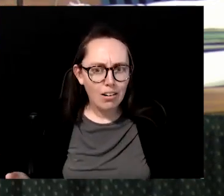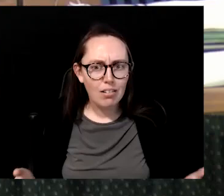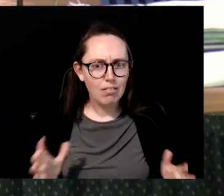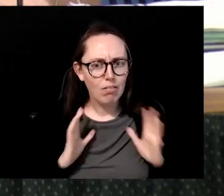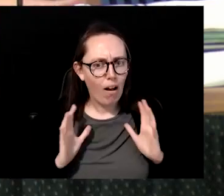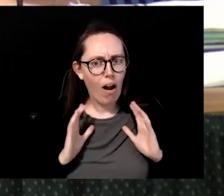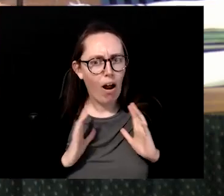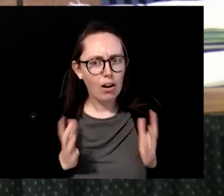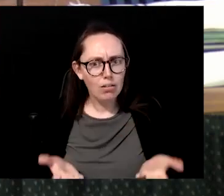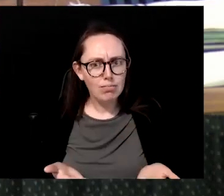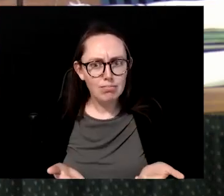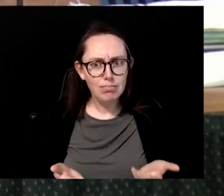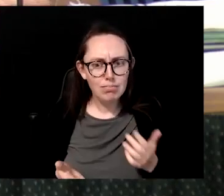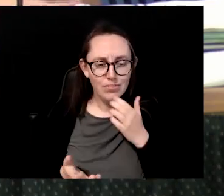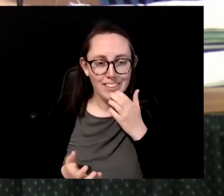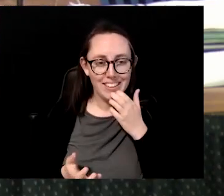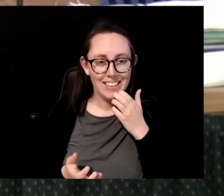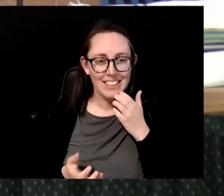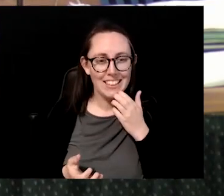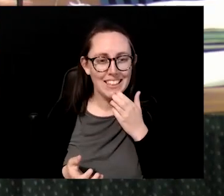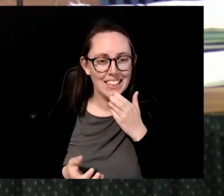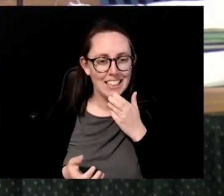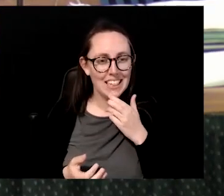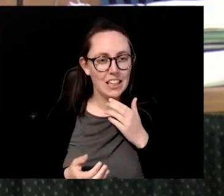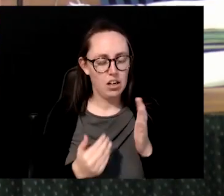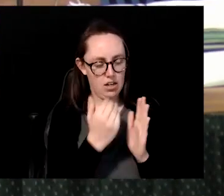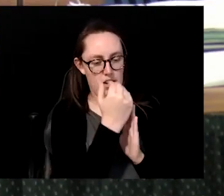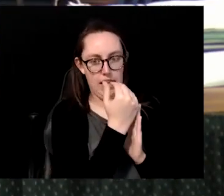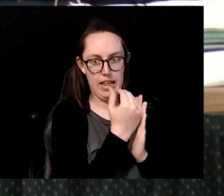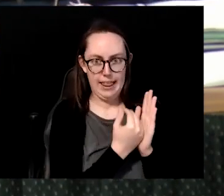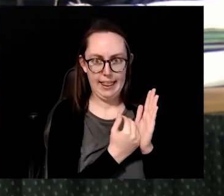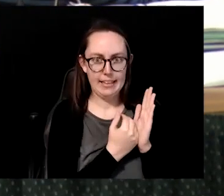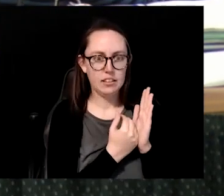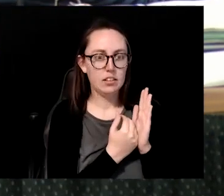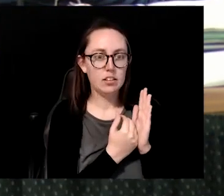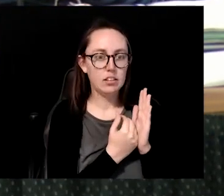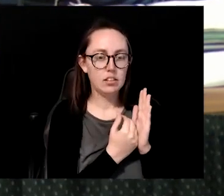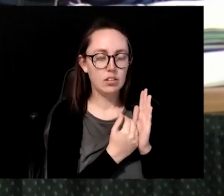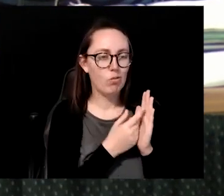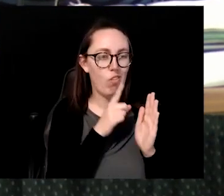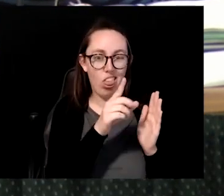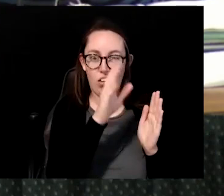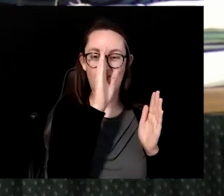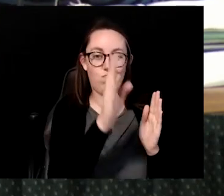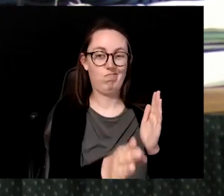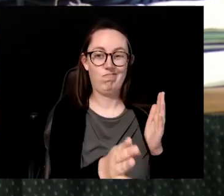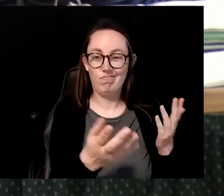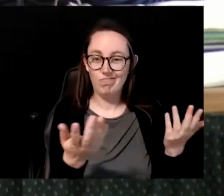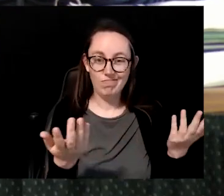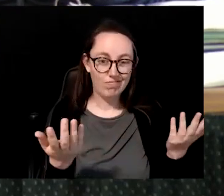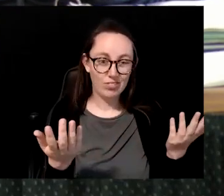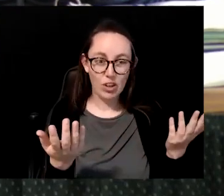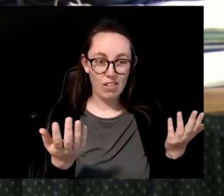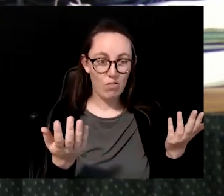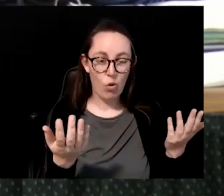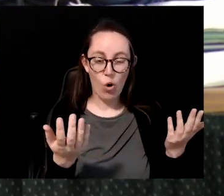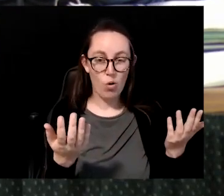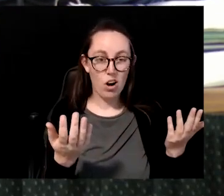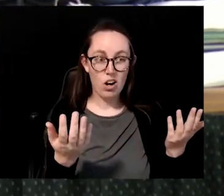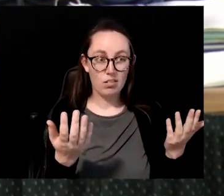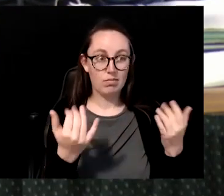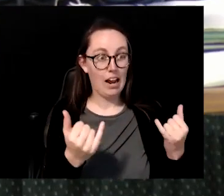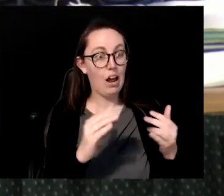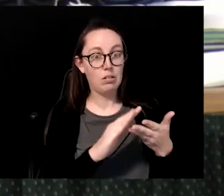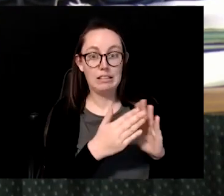that there's really anything objectionable in here other than you know it's a straightforward um course of action